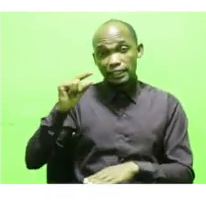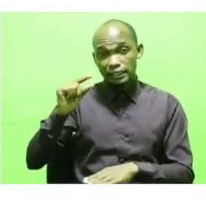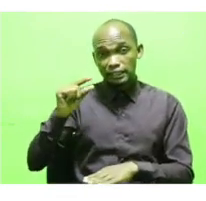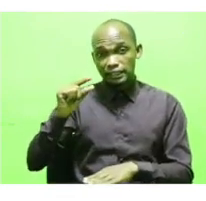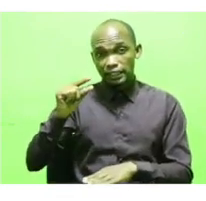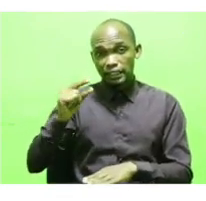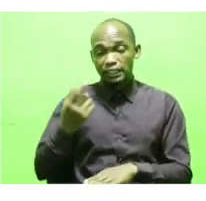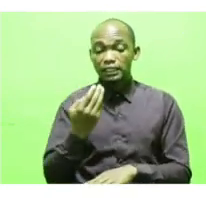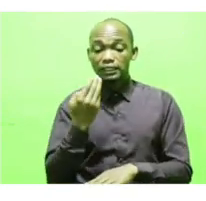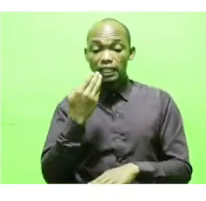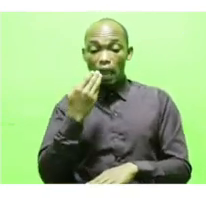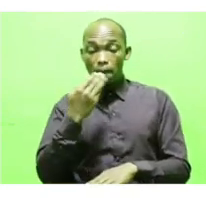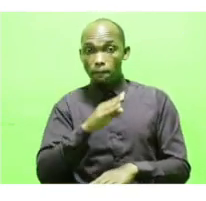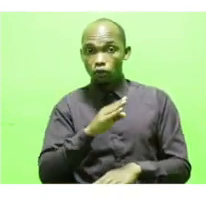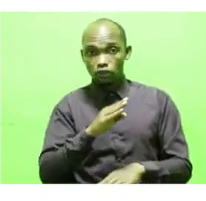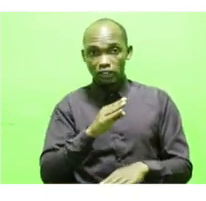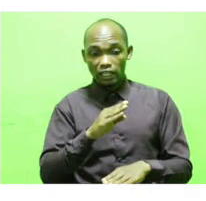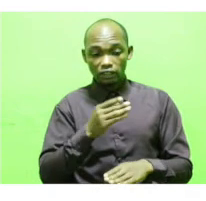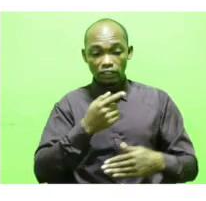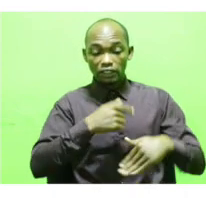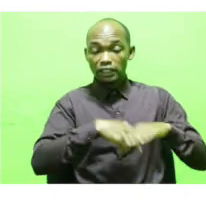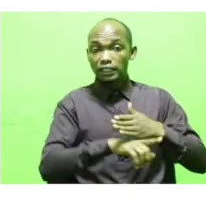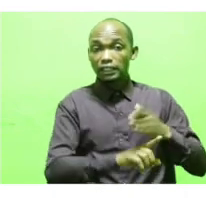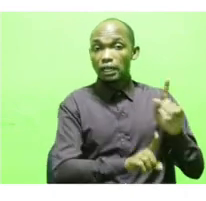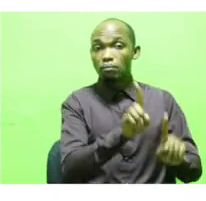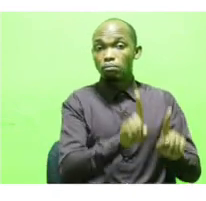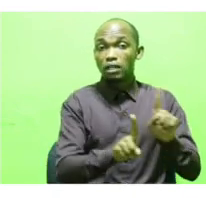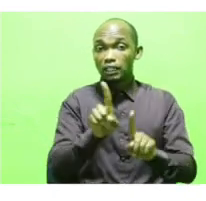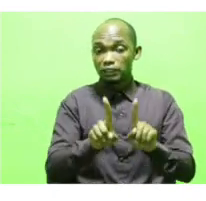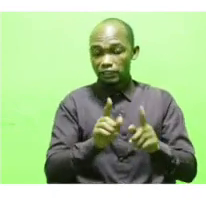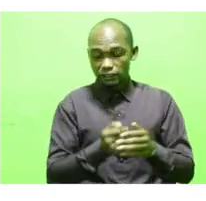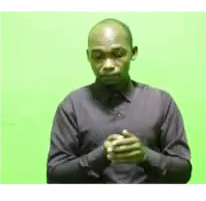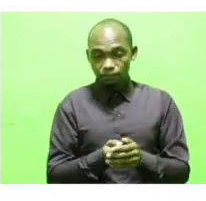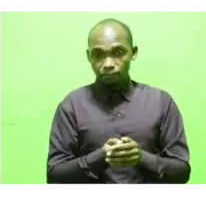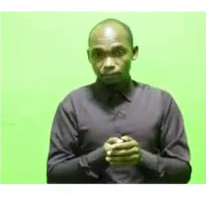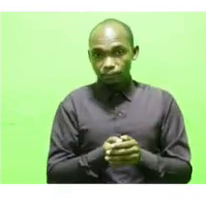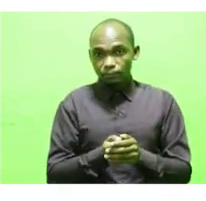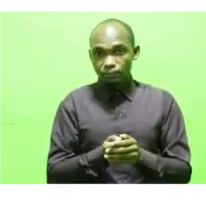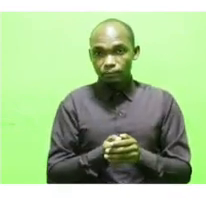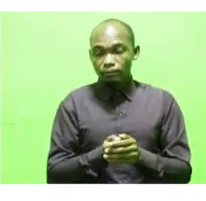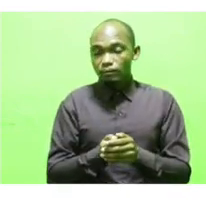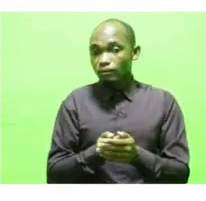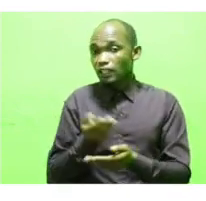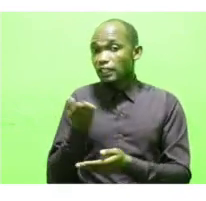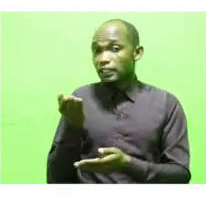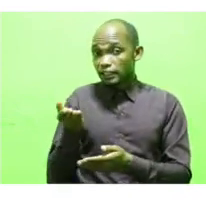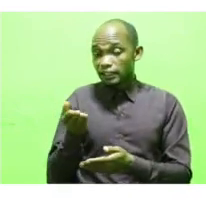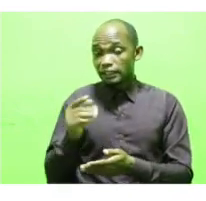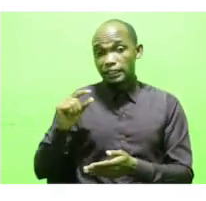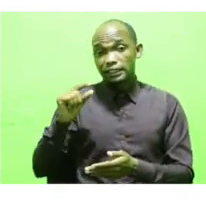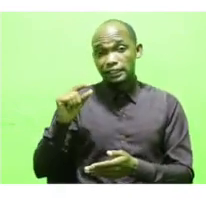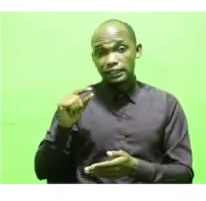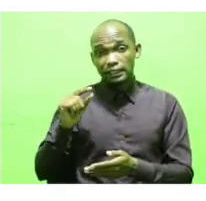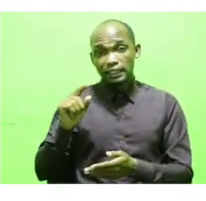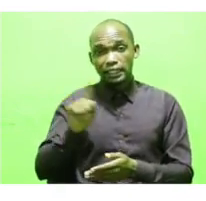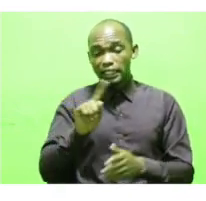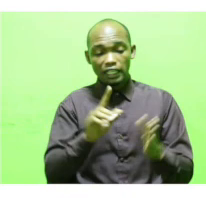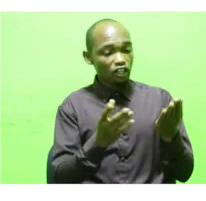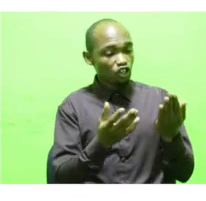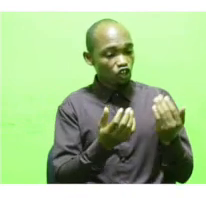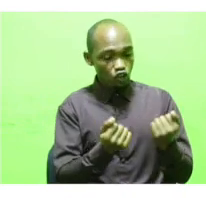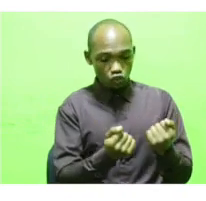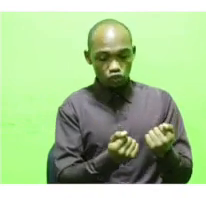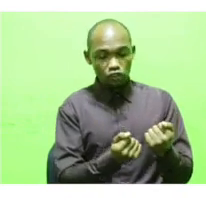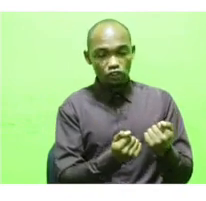seed dormancy is important to plants. We all know that seed dormancy refers to the time whereby the seed